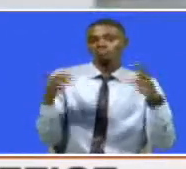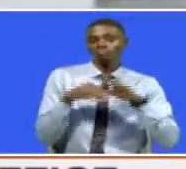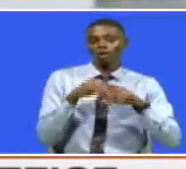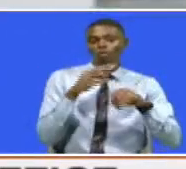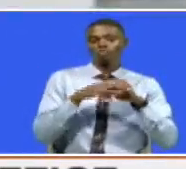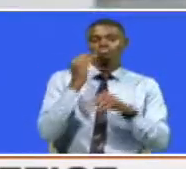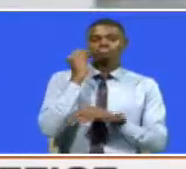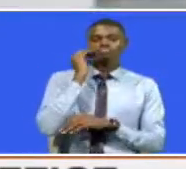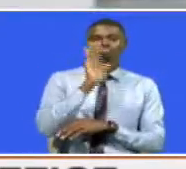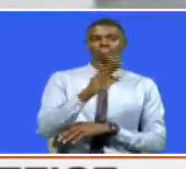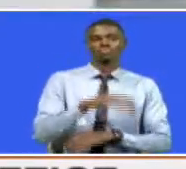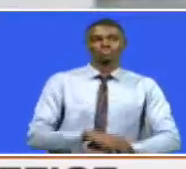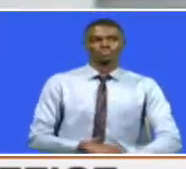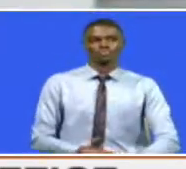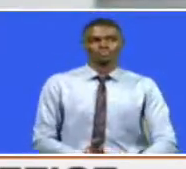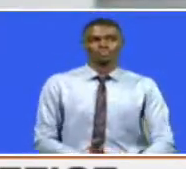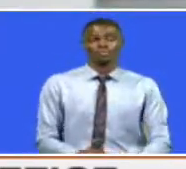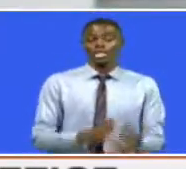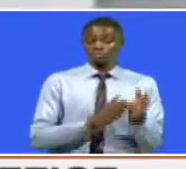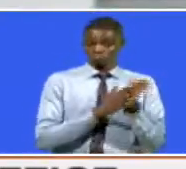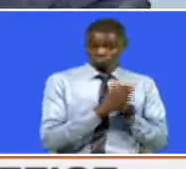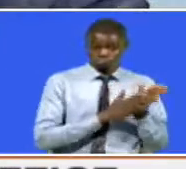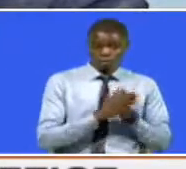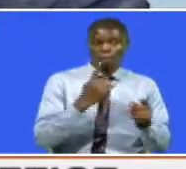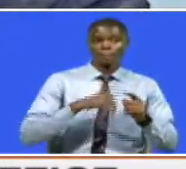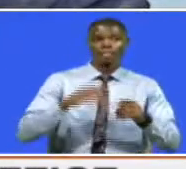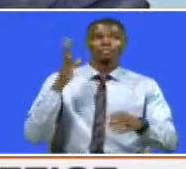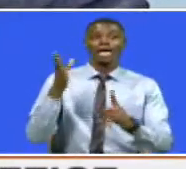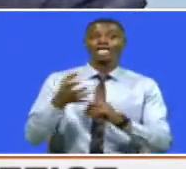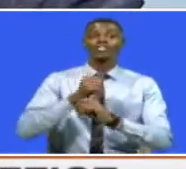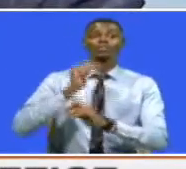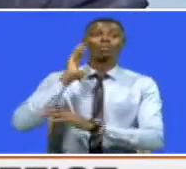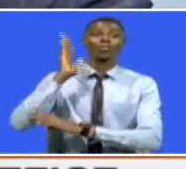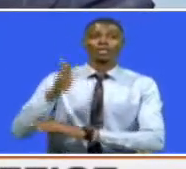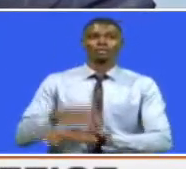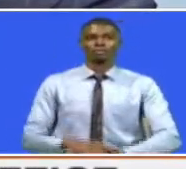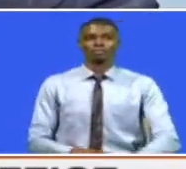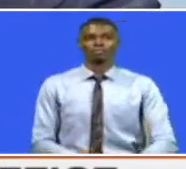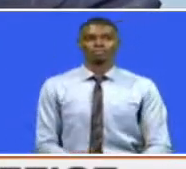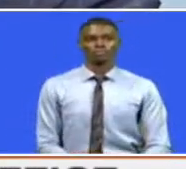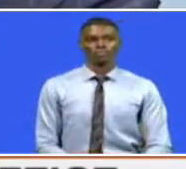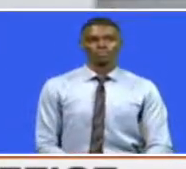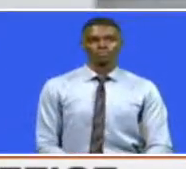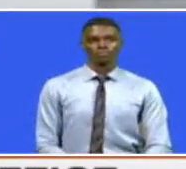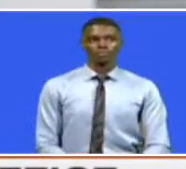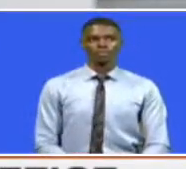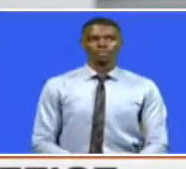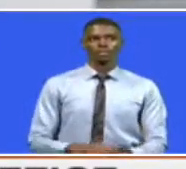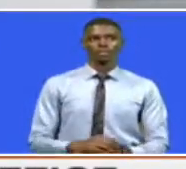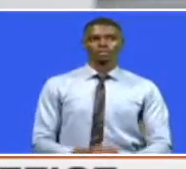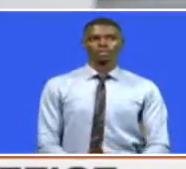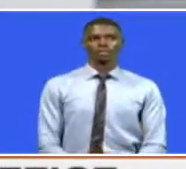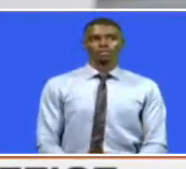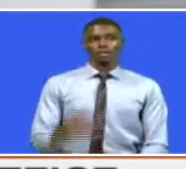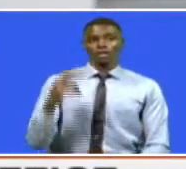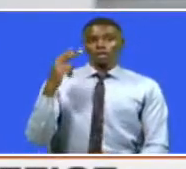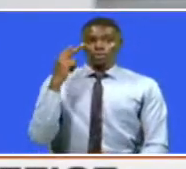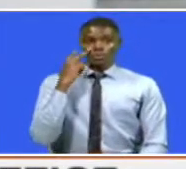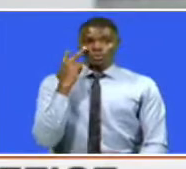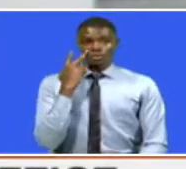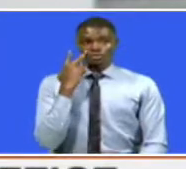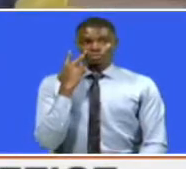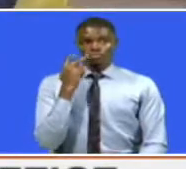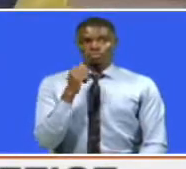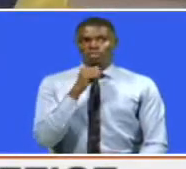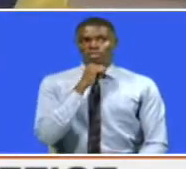of their houses. That would require Huduma. It looks ambitious, but it is realistic, achievable, and attainable. It would require Huduma number to be active. You see,